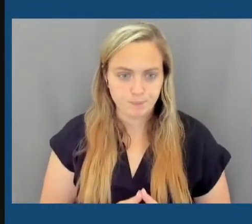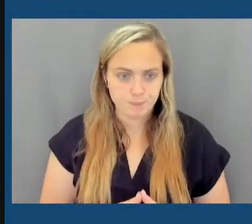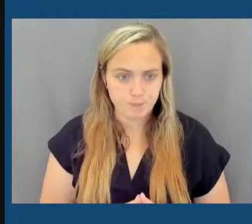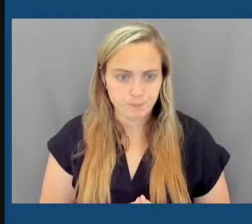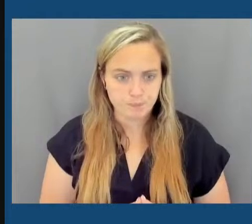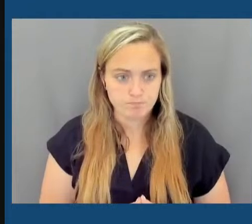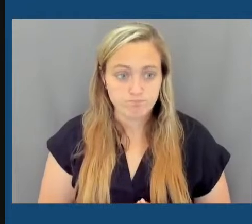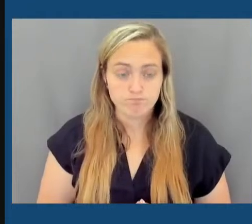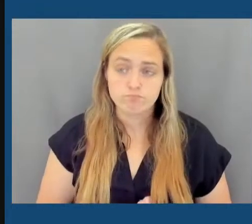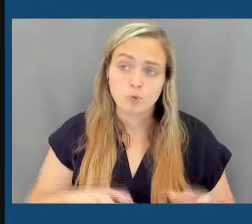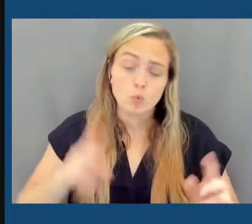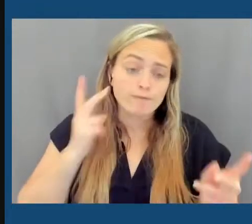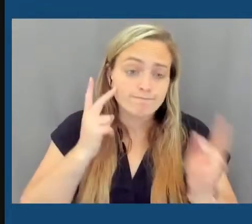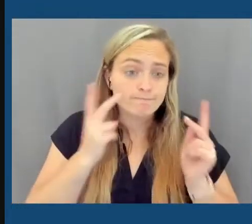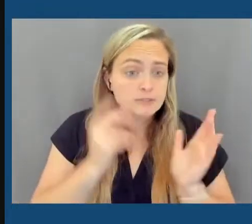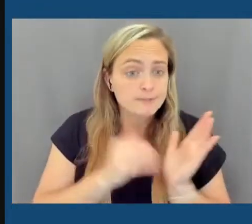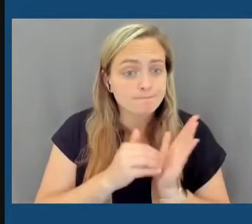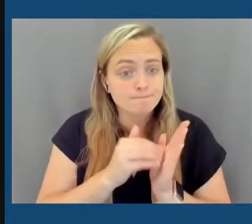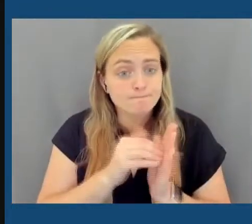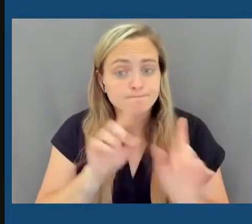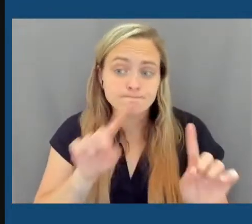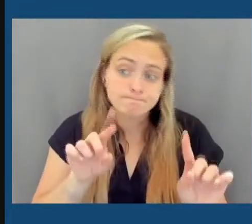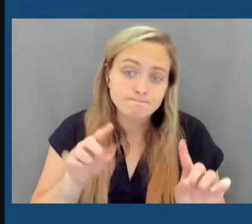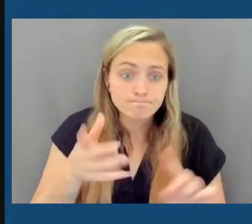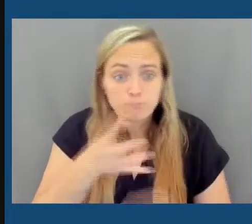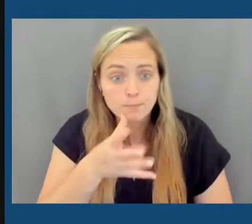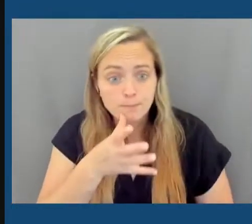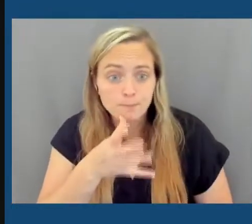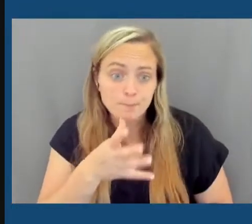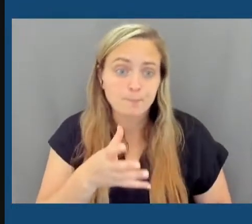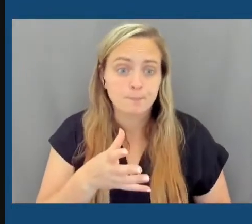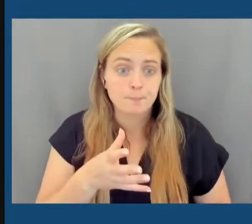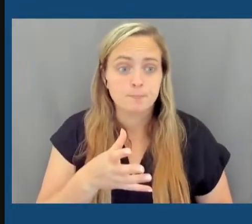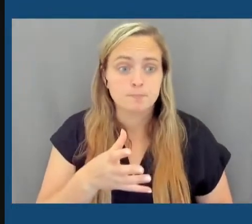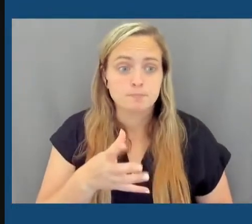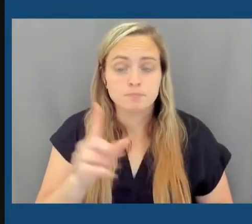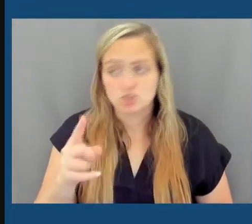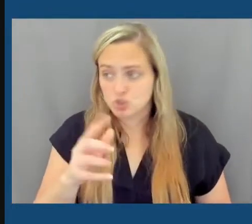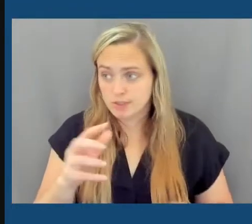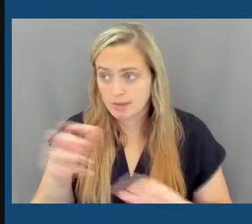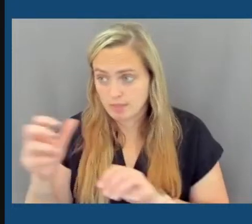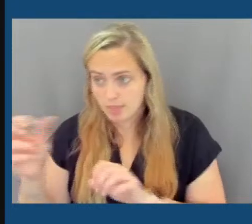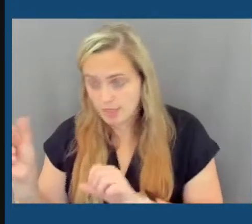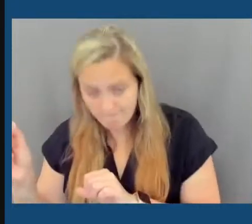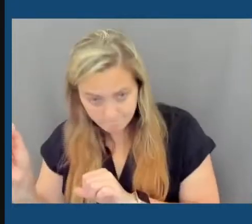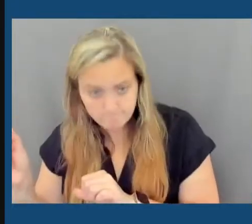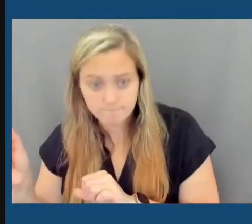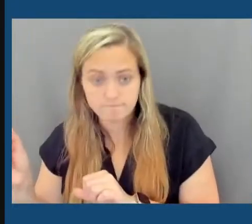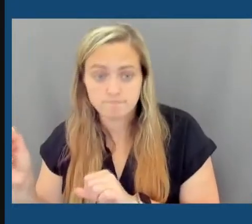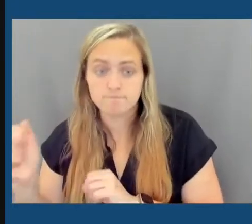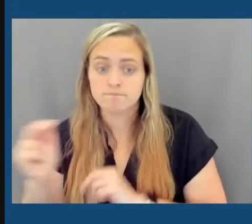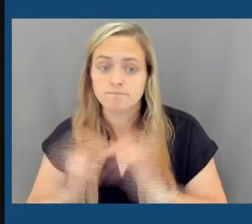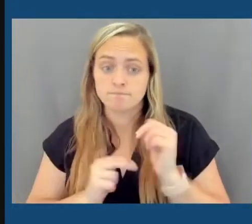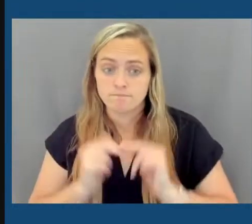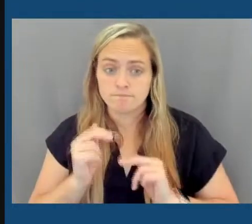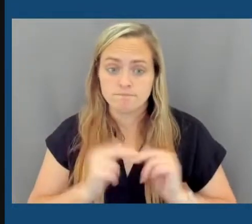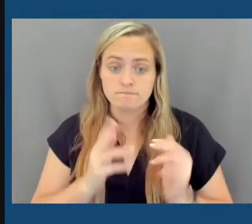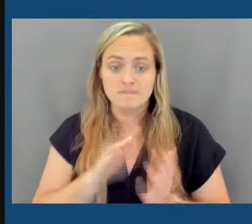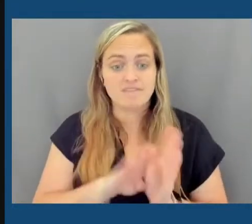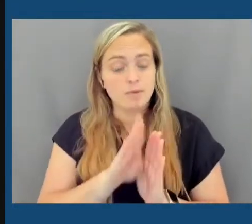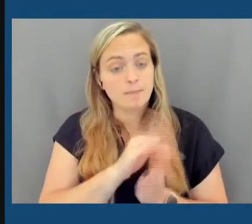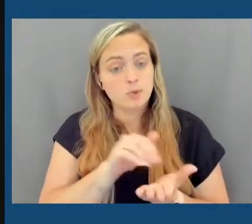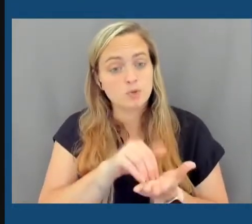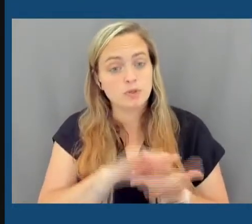used to come and visit her a lot, and after she left and after the building, the developmental center, became